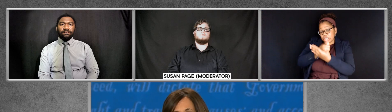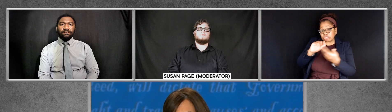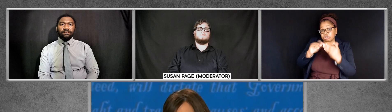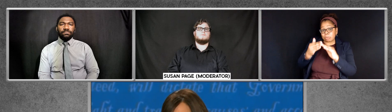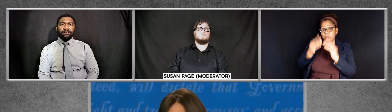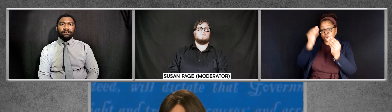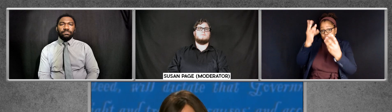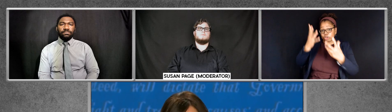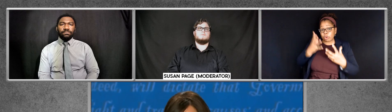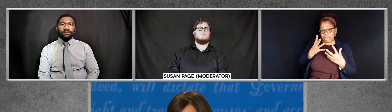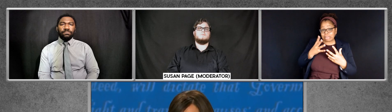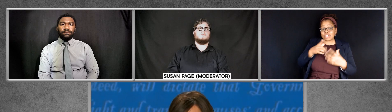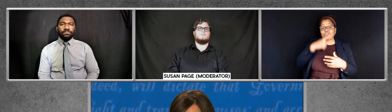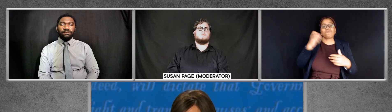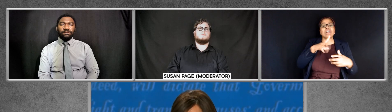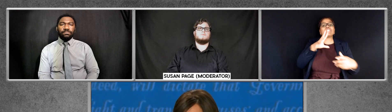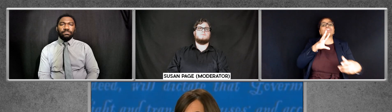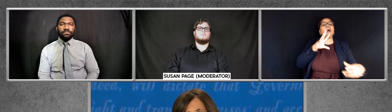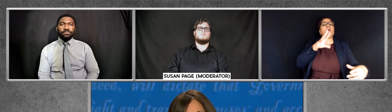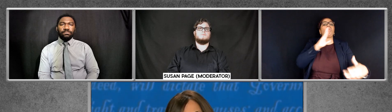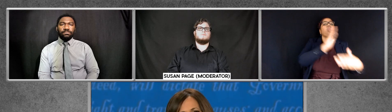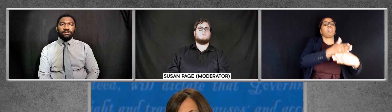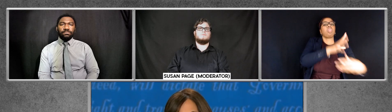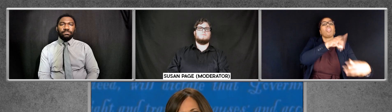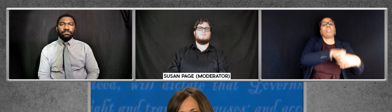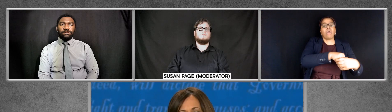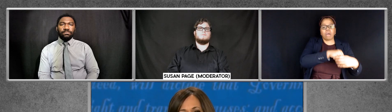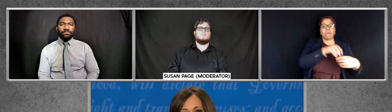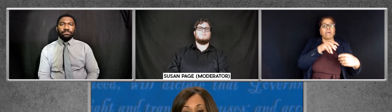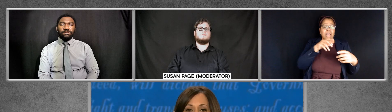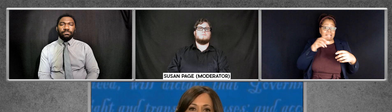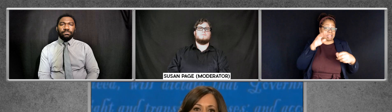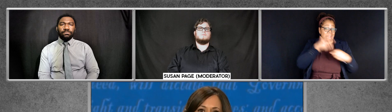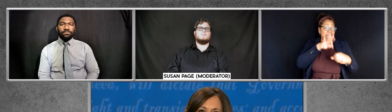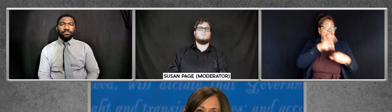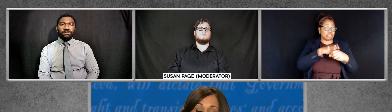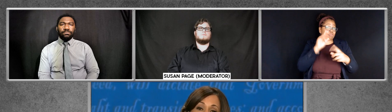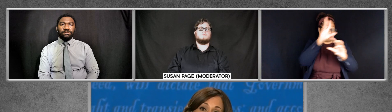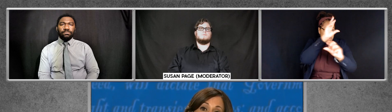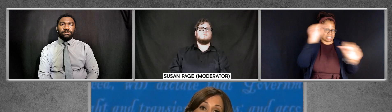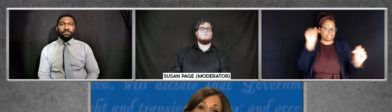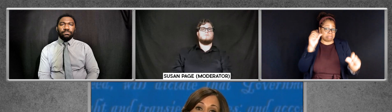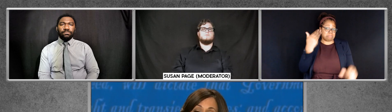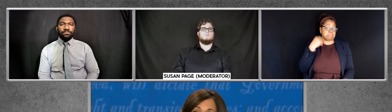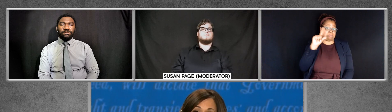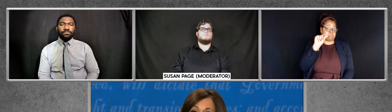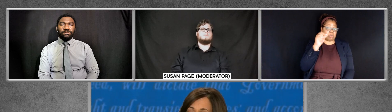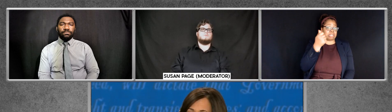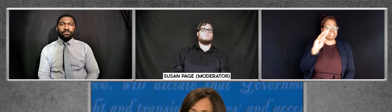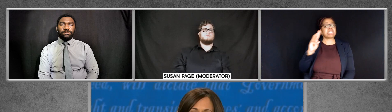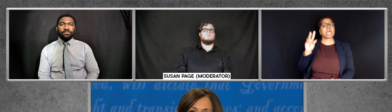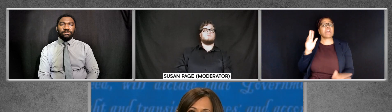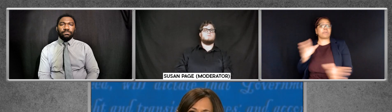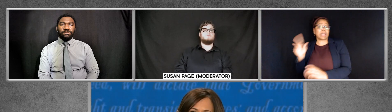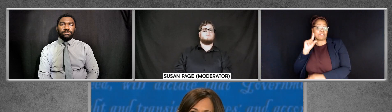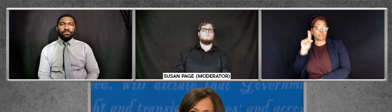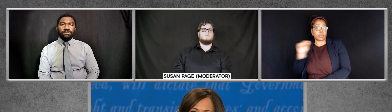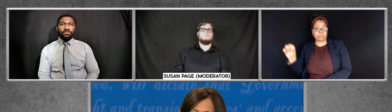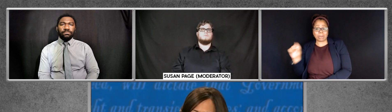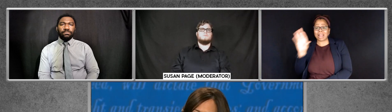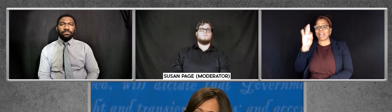in the election of the President of the United States in 2016 and is playing in 2020. Christopher Wray, the director of the FBI, said the